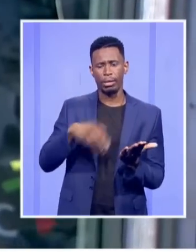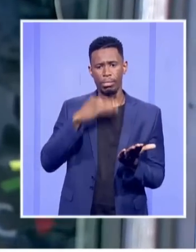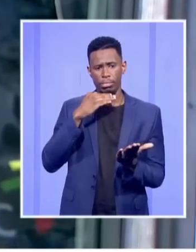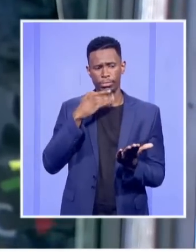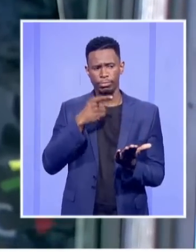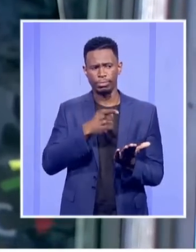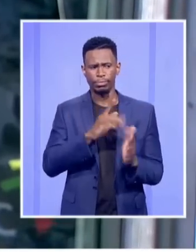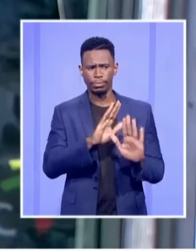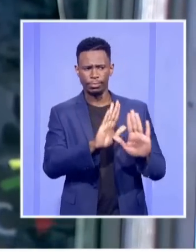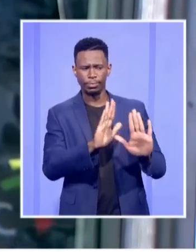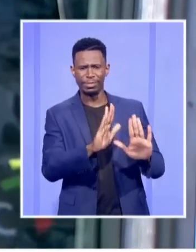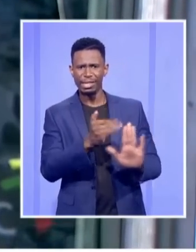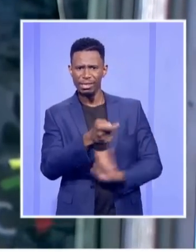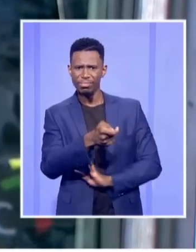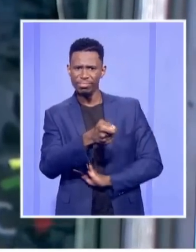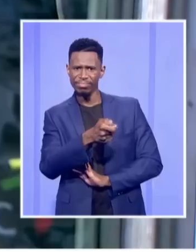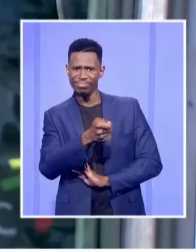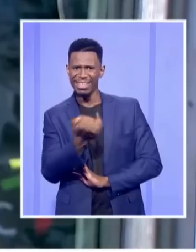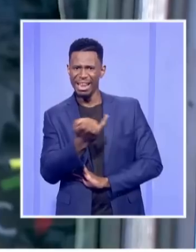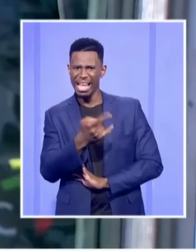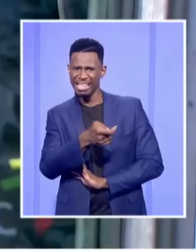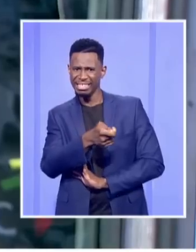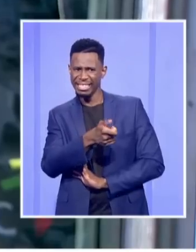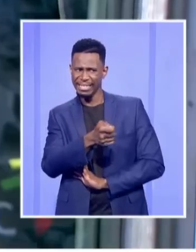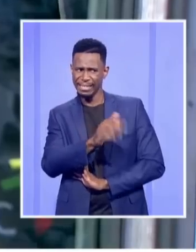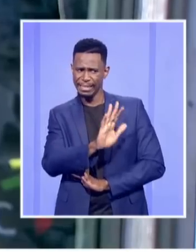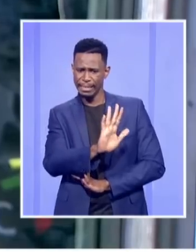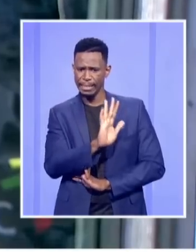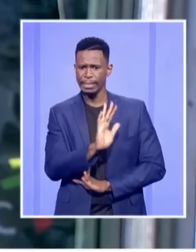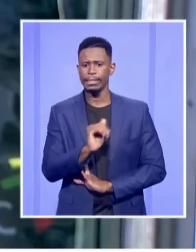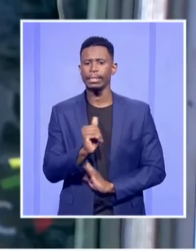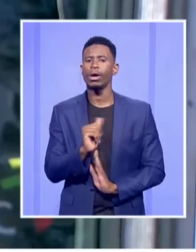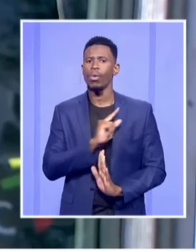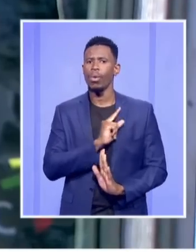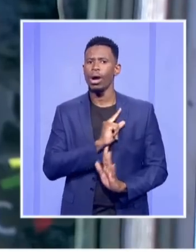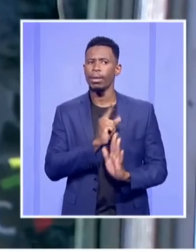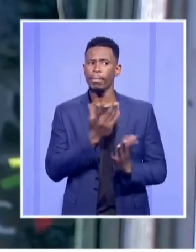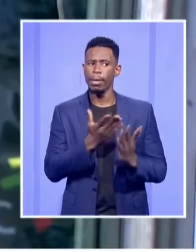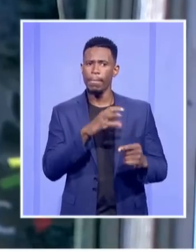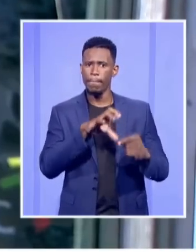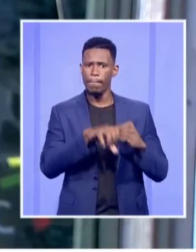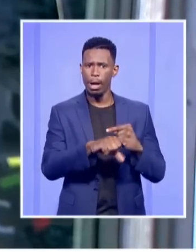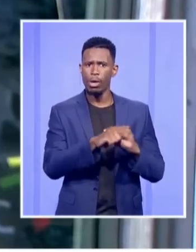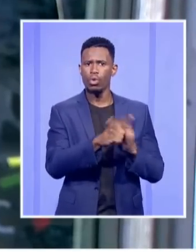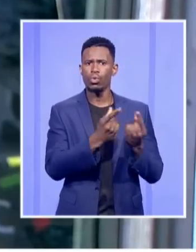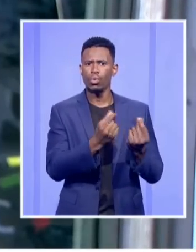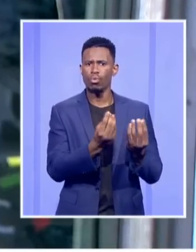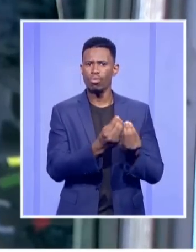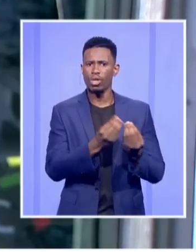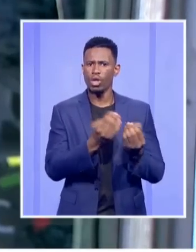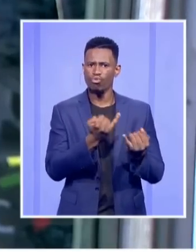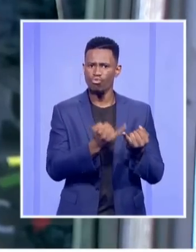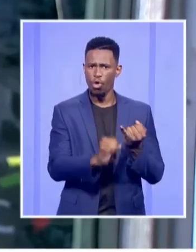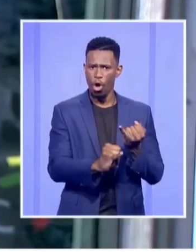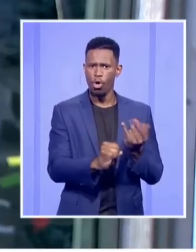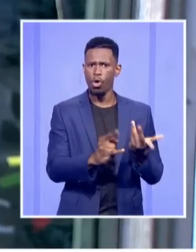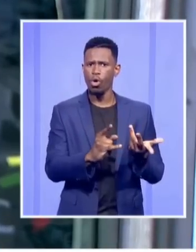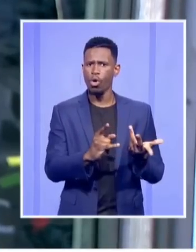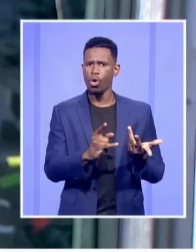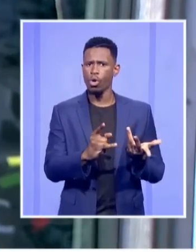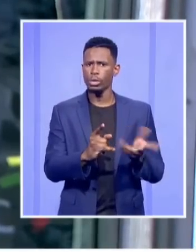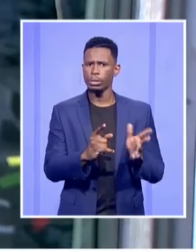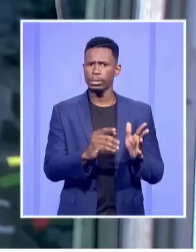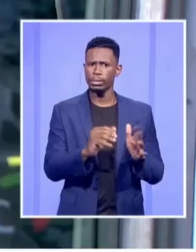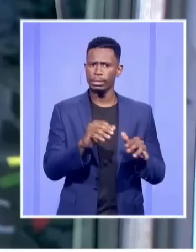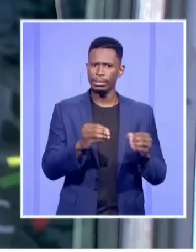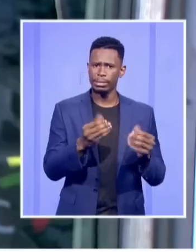and that part of the agenda there, looking at constitutionalizing and regularizing the temporary suspension of the step